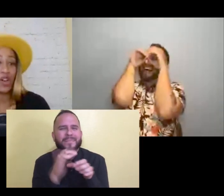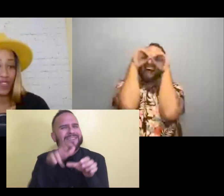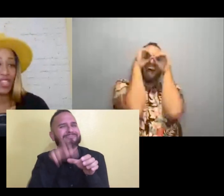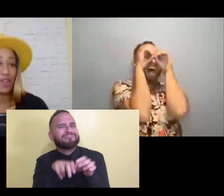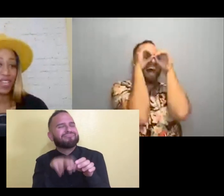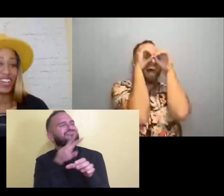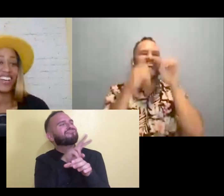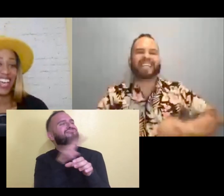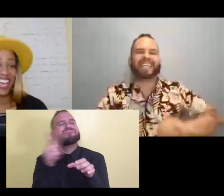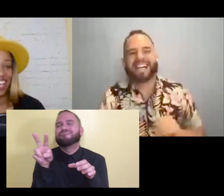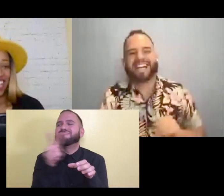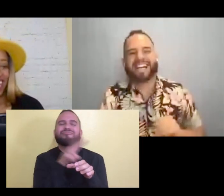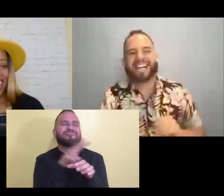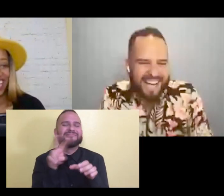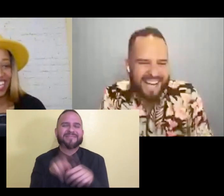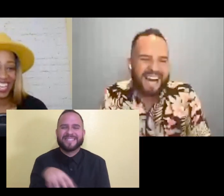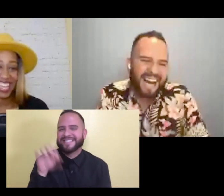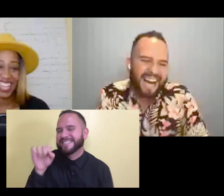special coffee. There we go. Yeah.